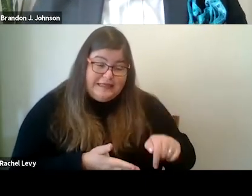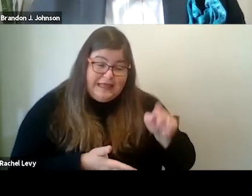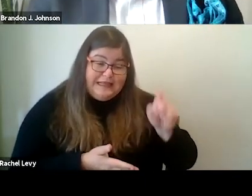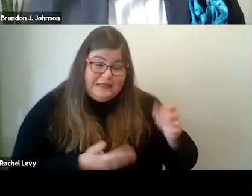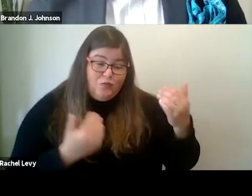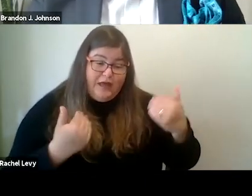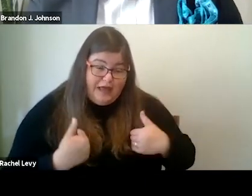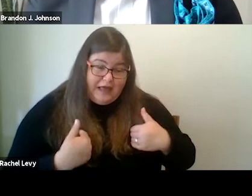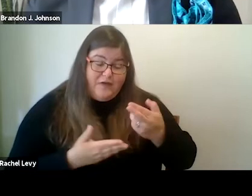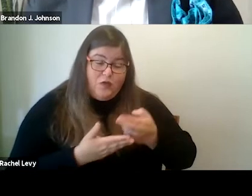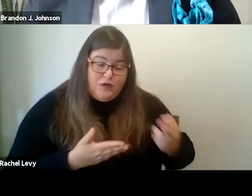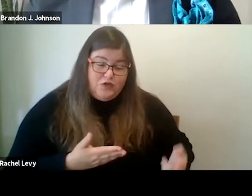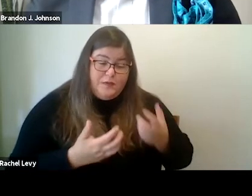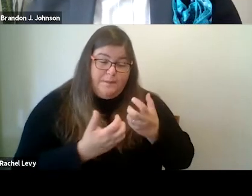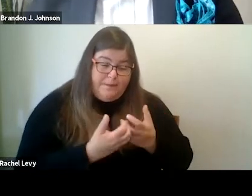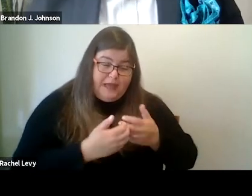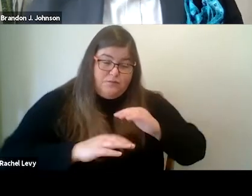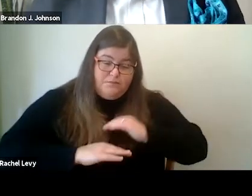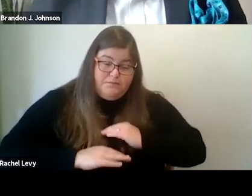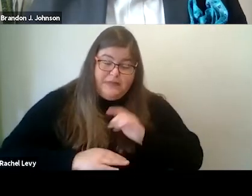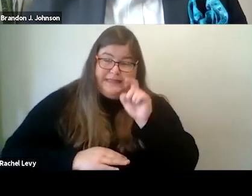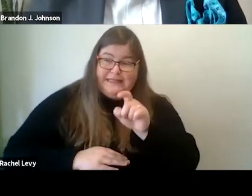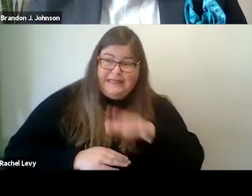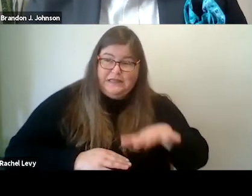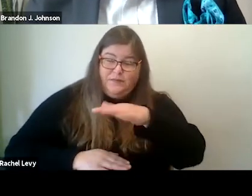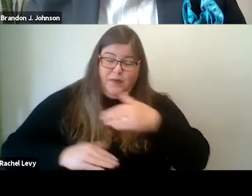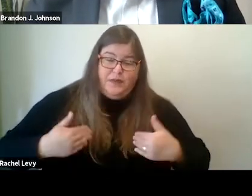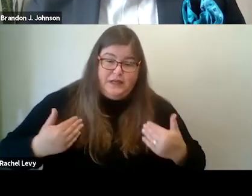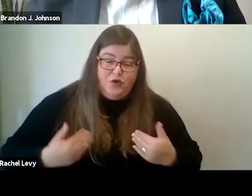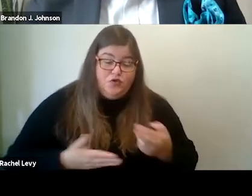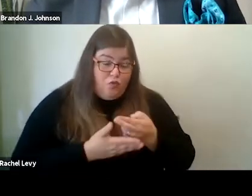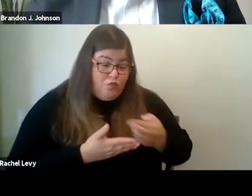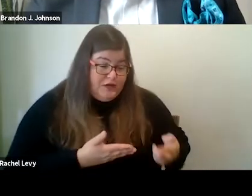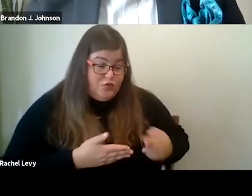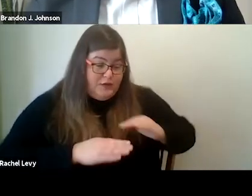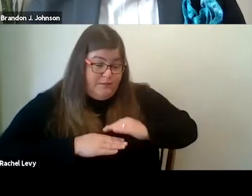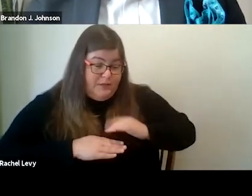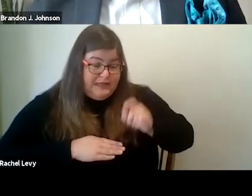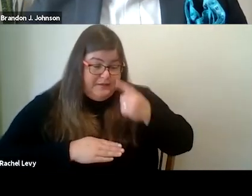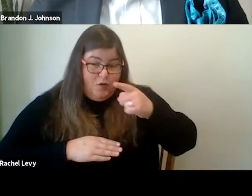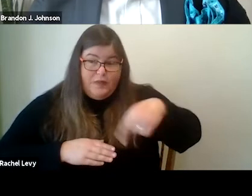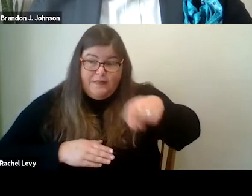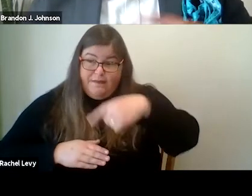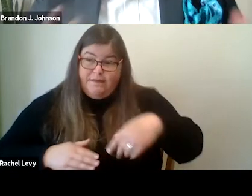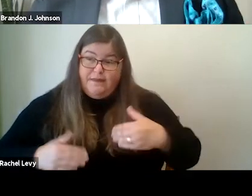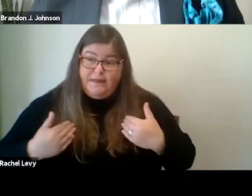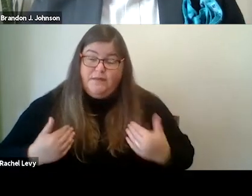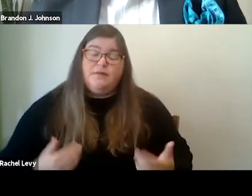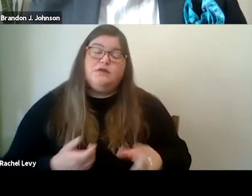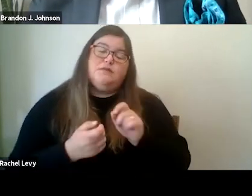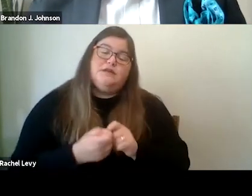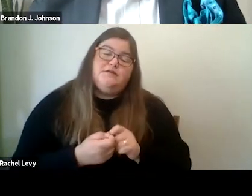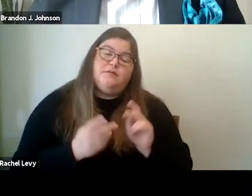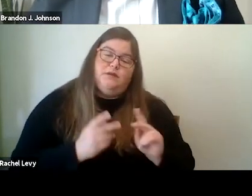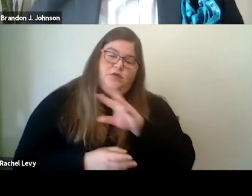that match and meet the needs of our youth, resources that meet the needs for them specifically, those that incorporate